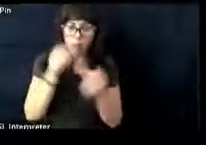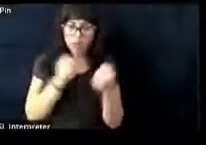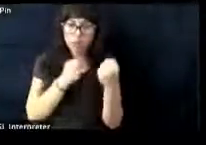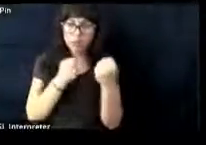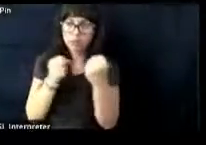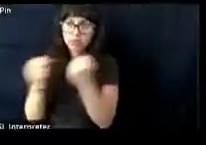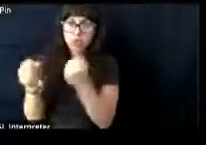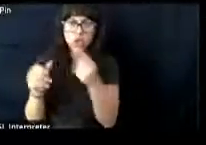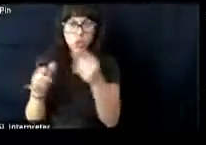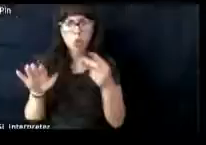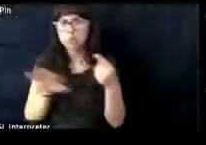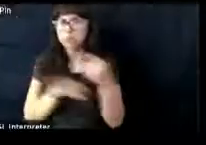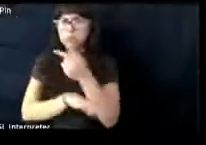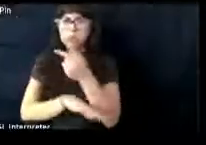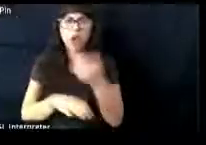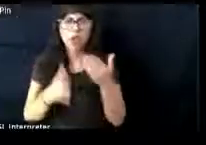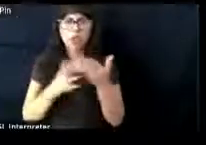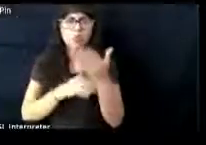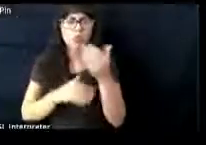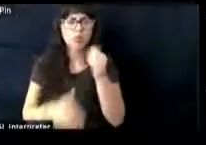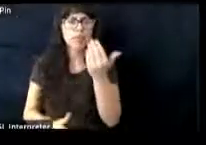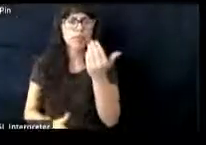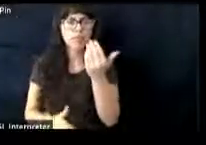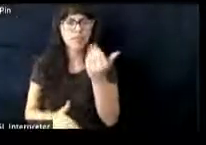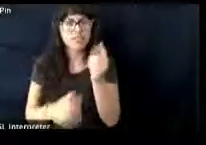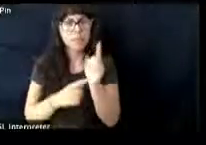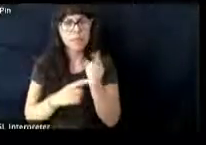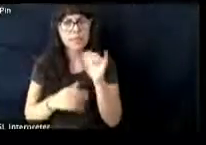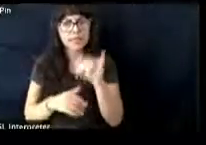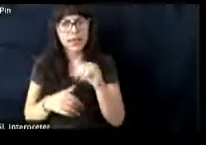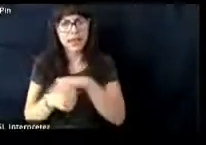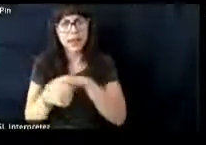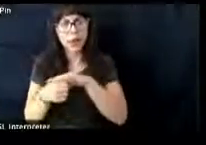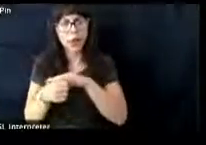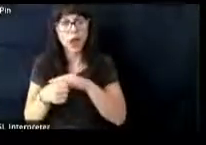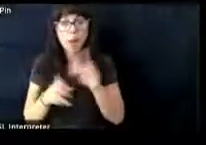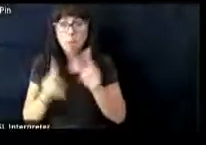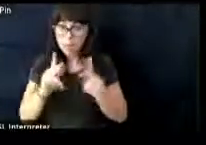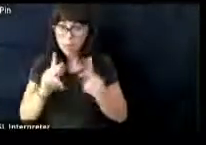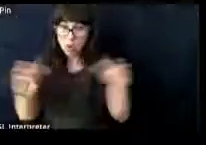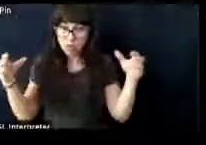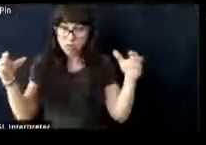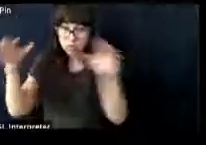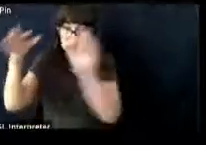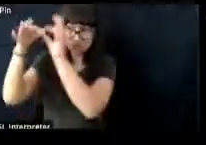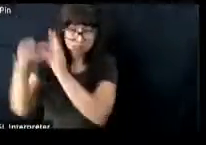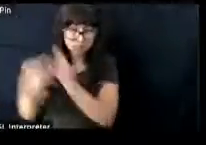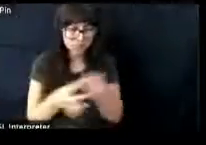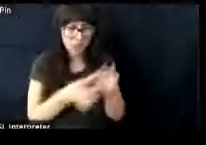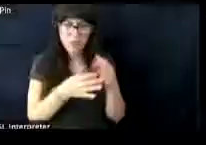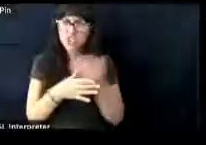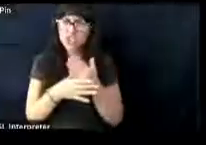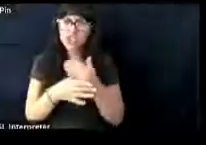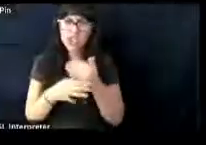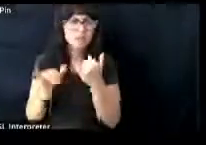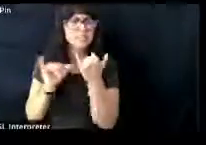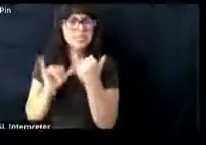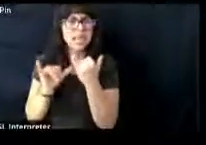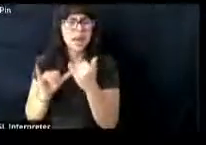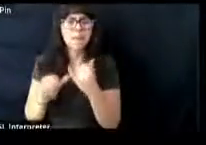So people in this area share the same economic